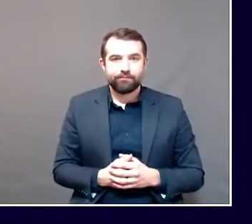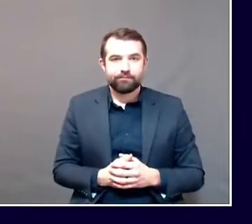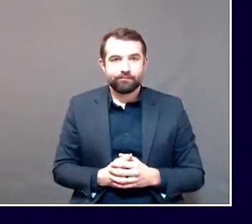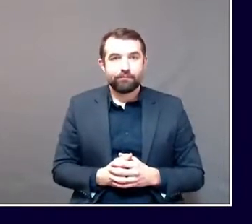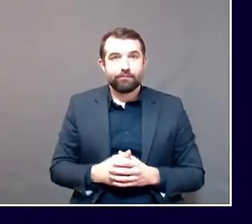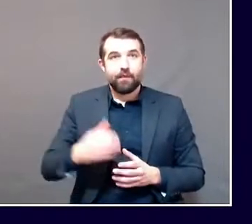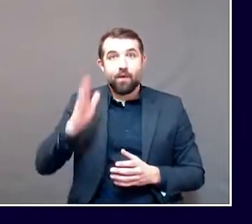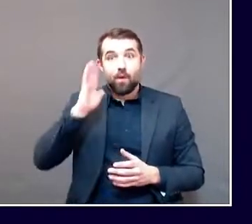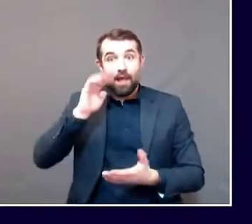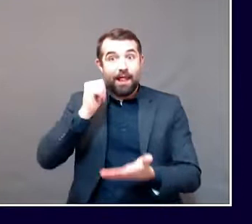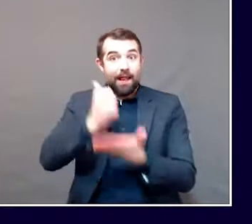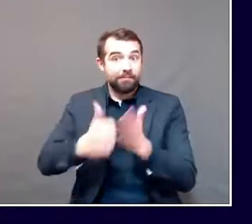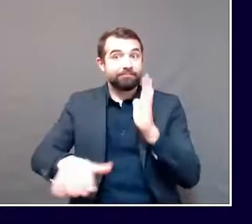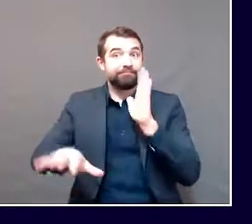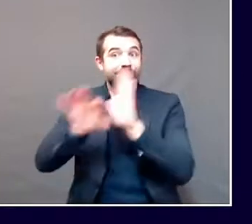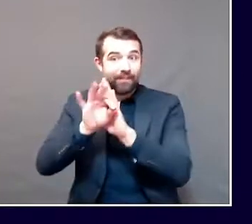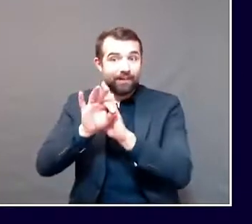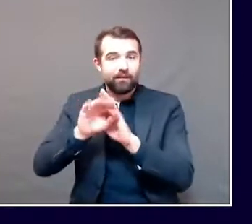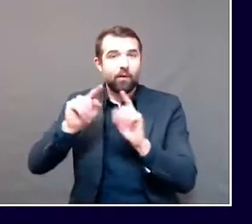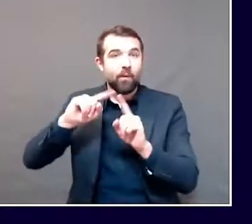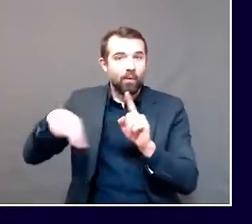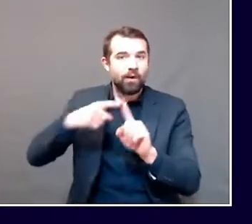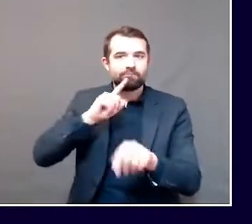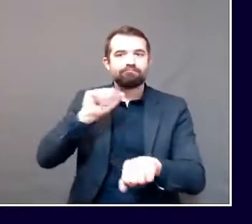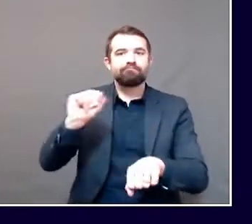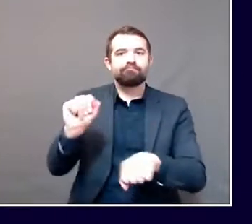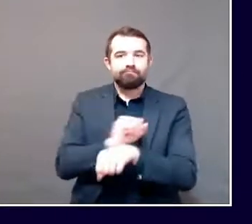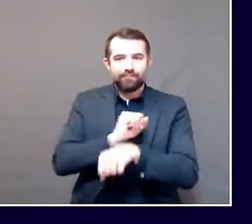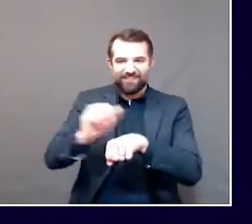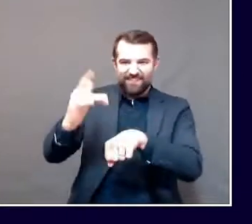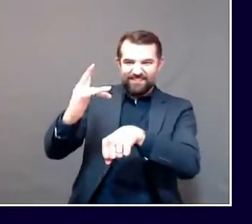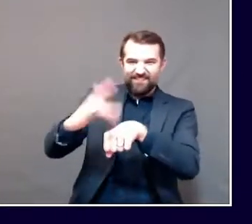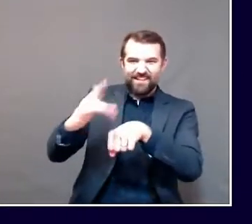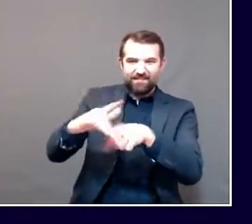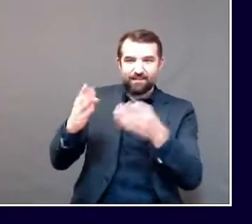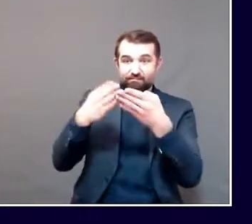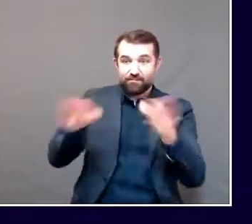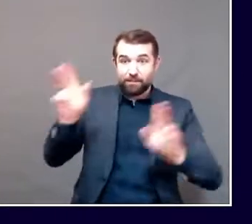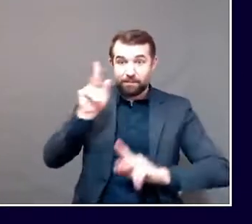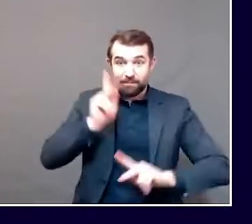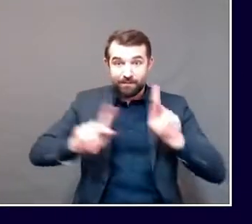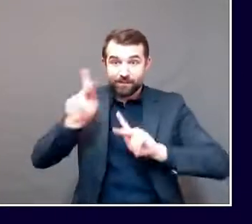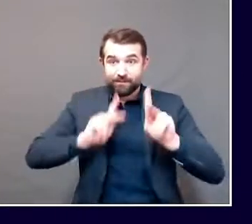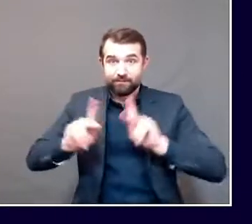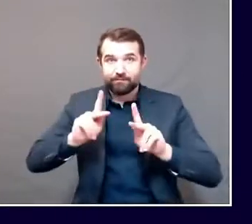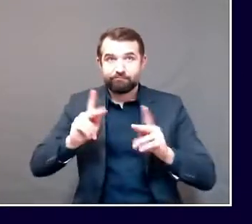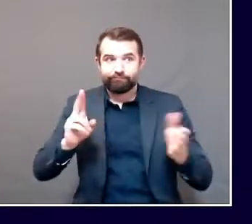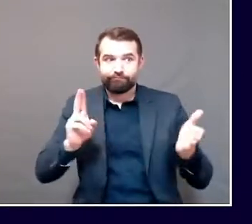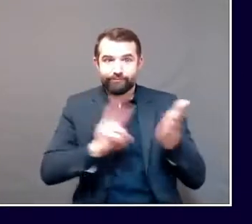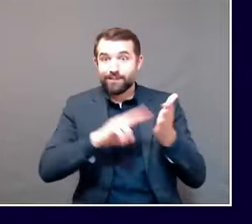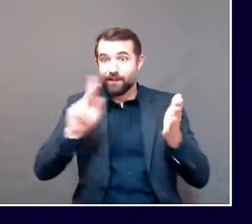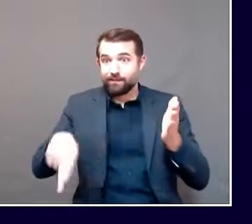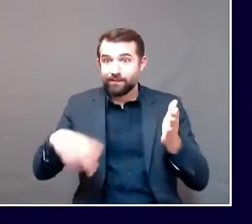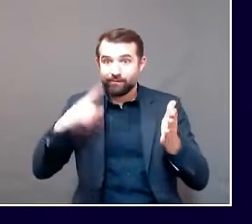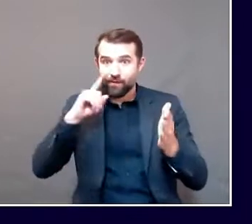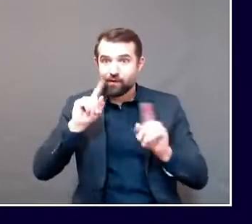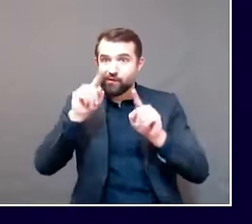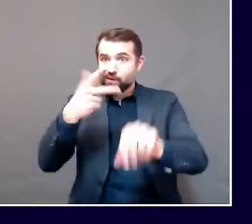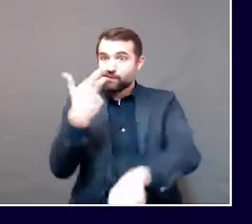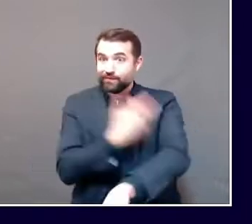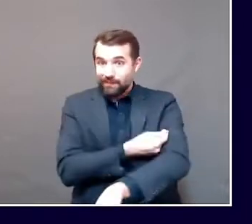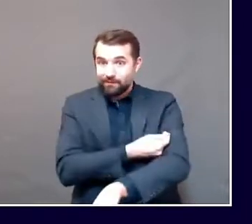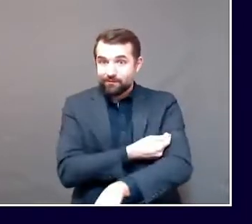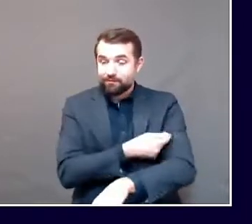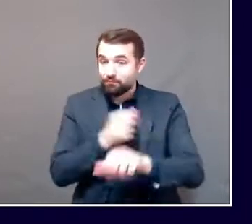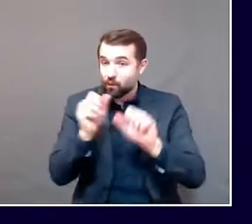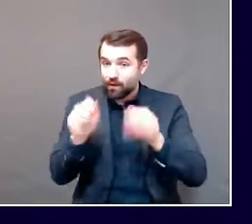a slot once vaccines become more generally available. That's the variable that we need to get clarity